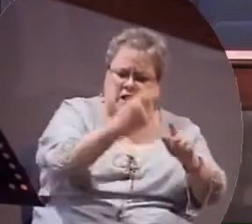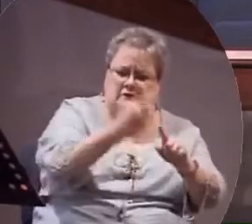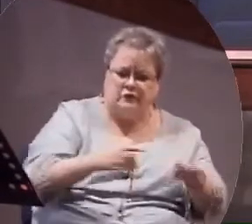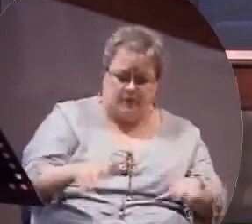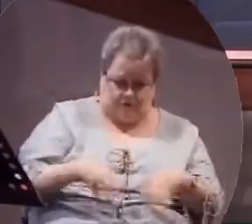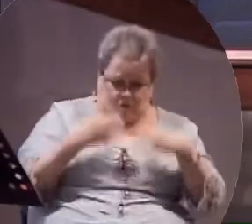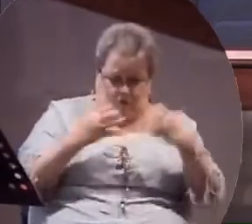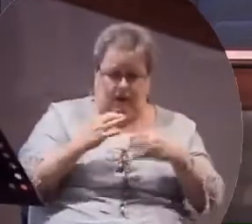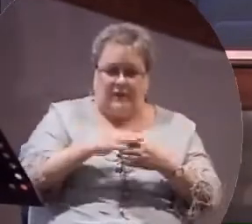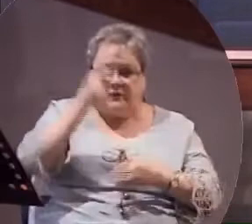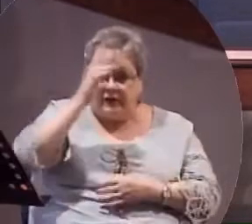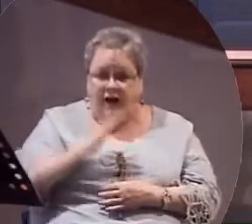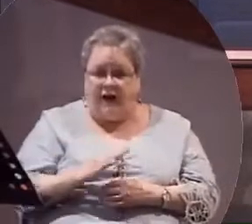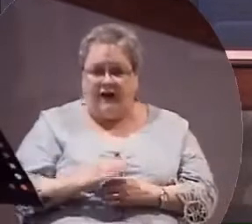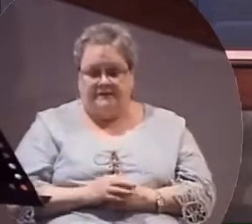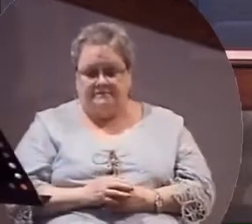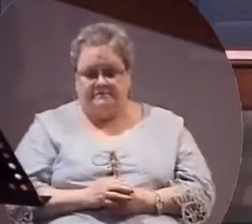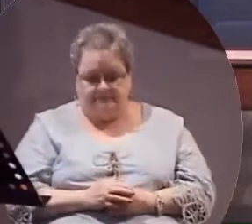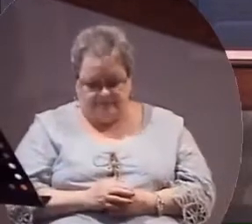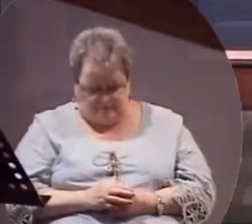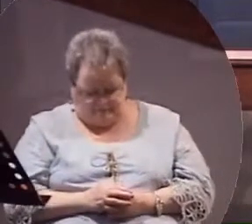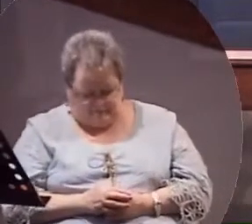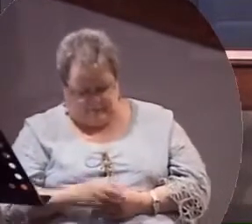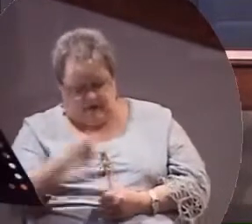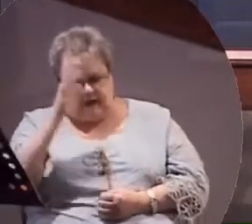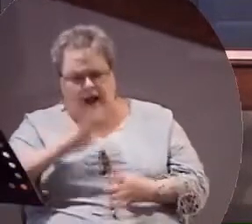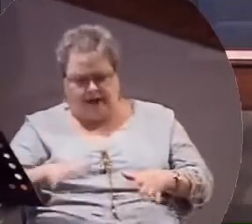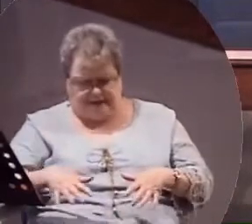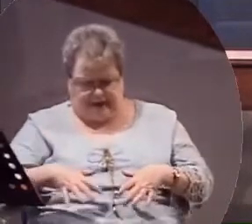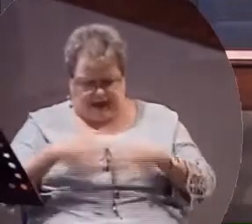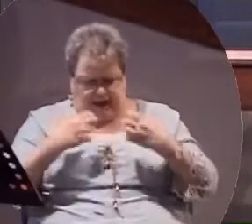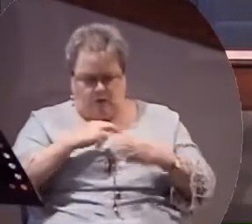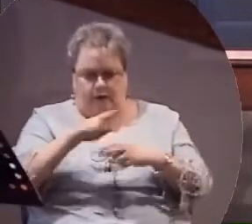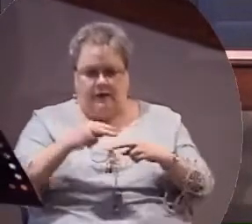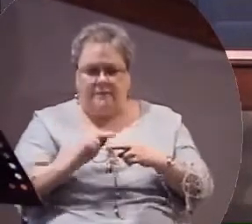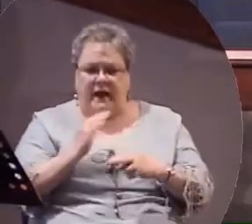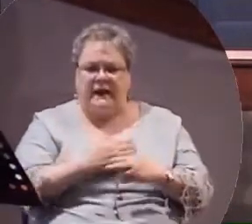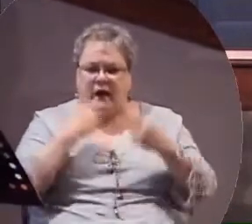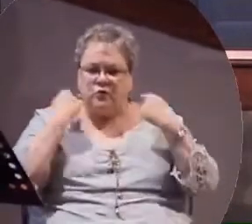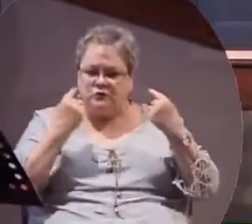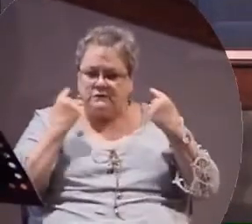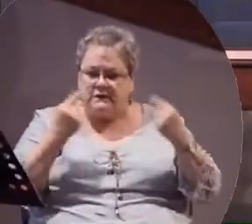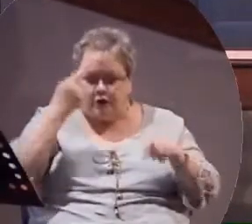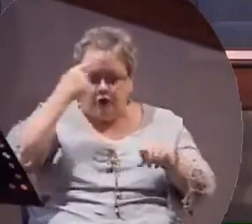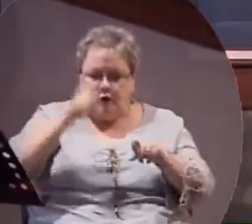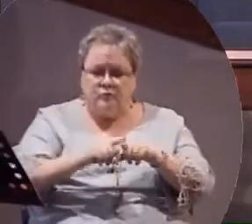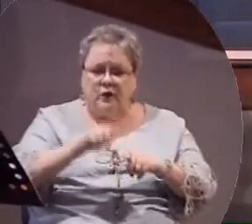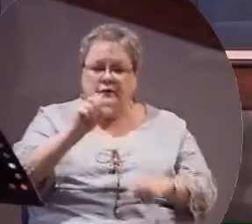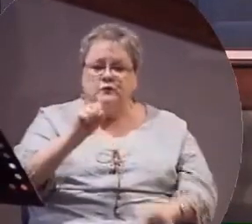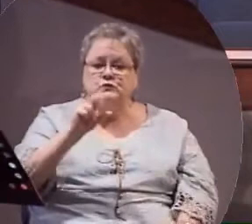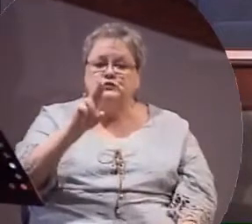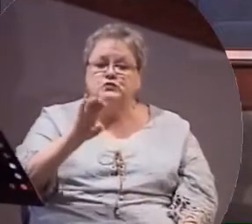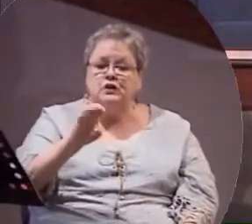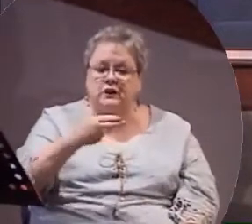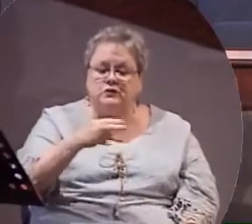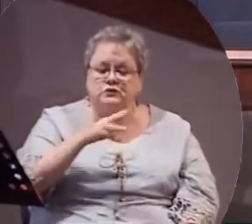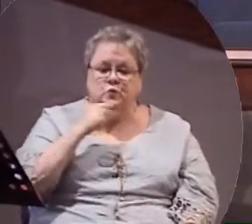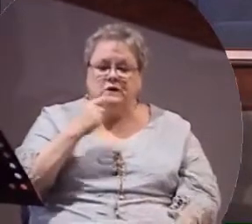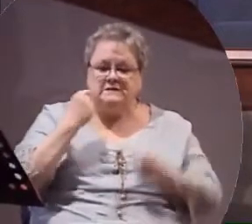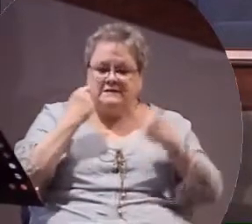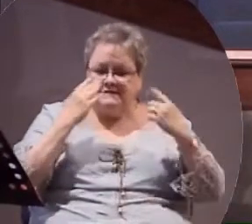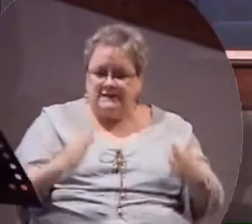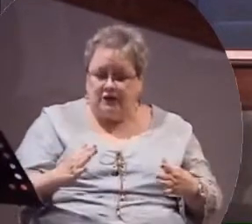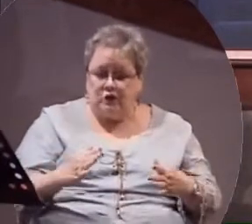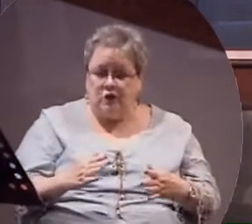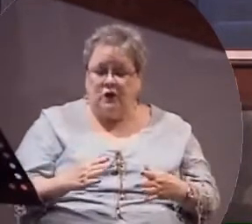of God to come. I'm telling you, man, God is angry about our sin. Old brother Such was a sinner. Old brother Such